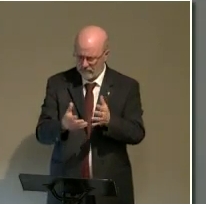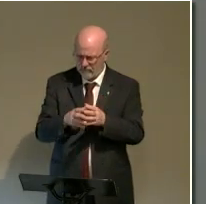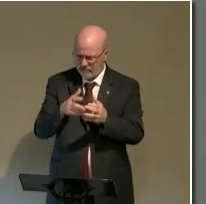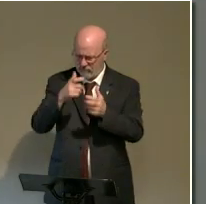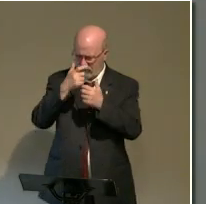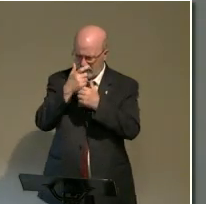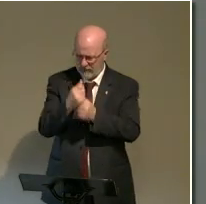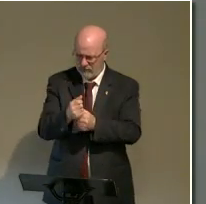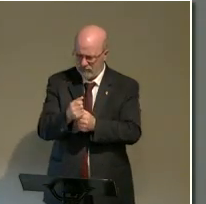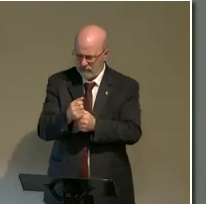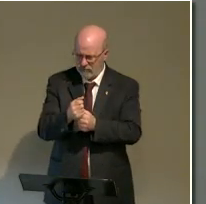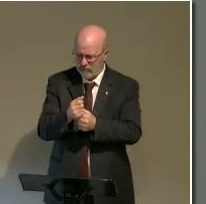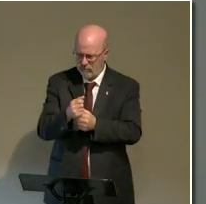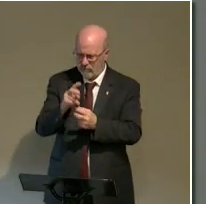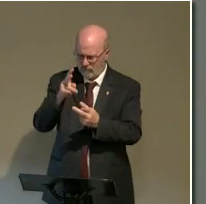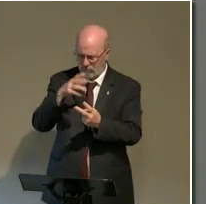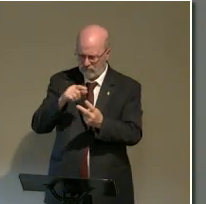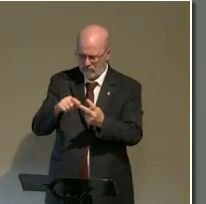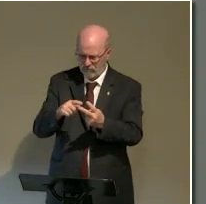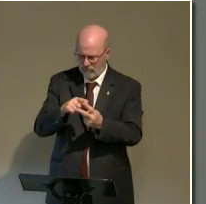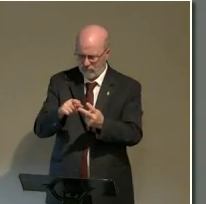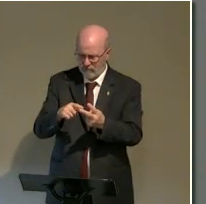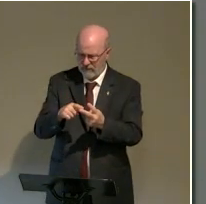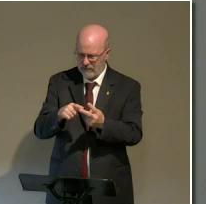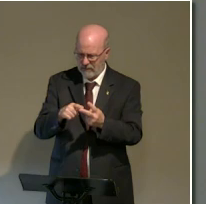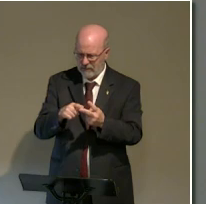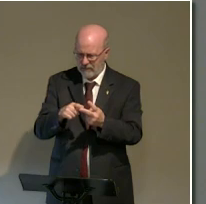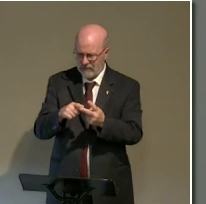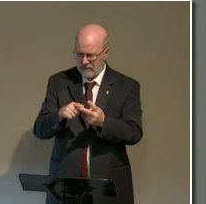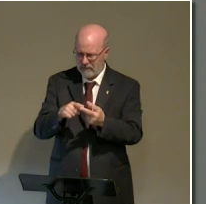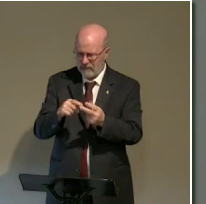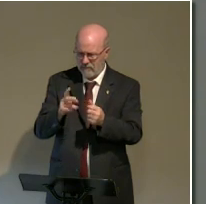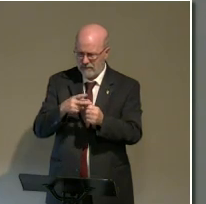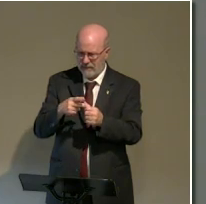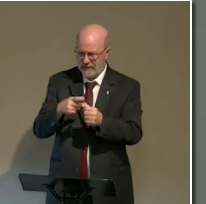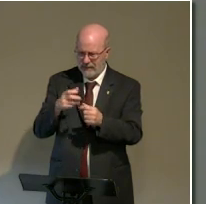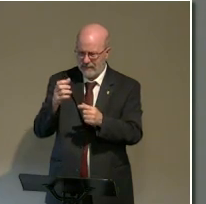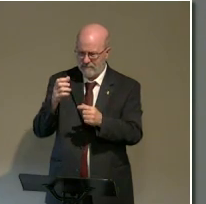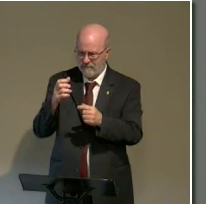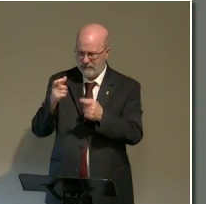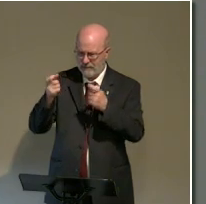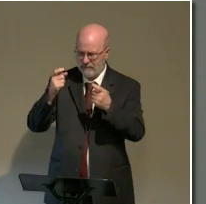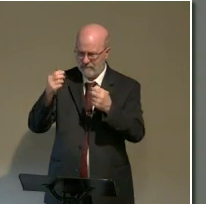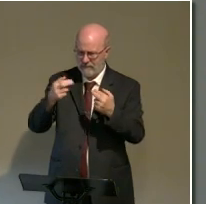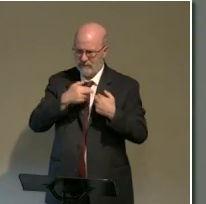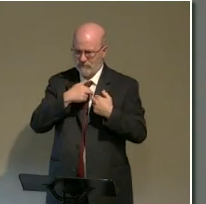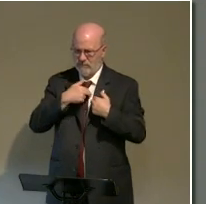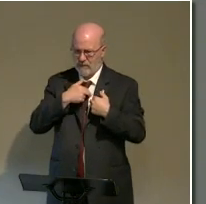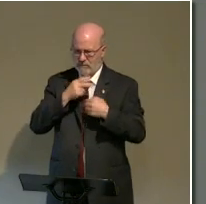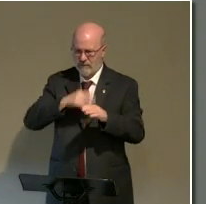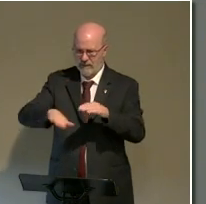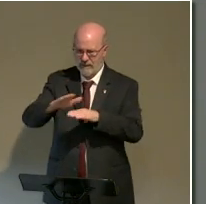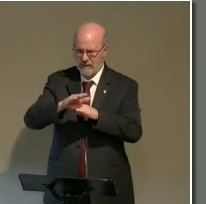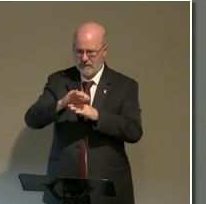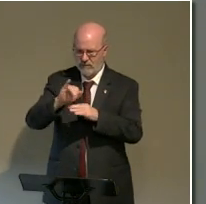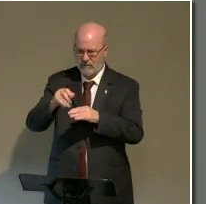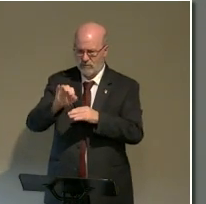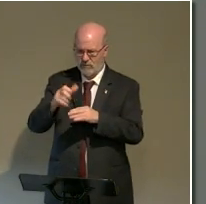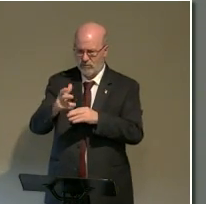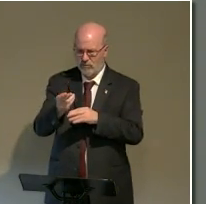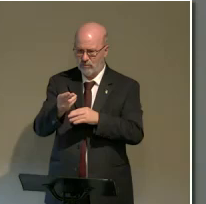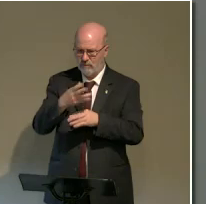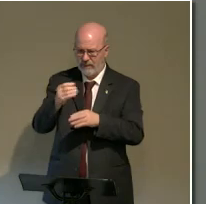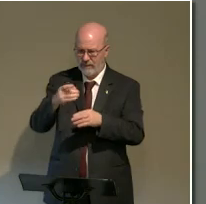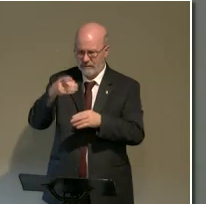interesting that those are the two guys that went second in command in the kingdom, Joseph and Daniel,